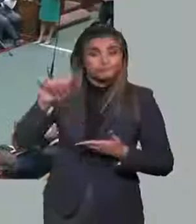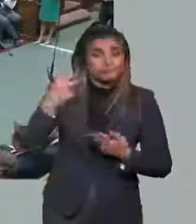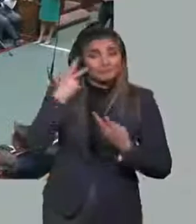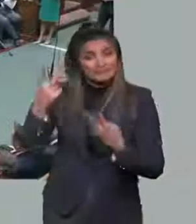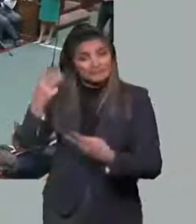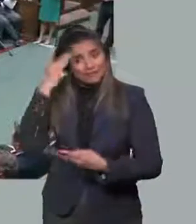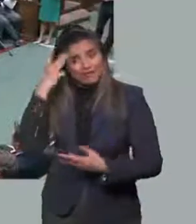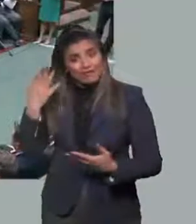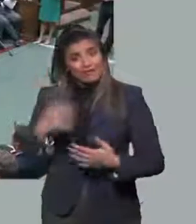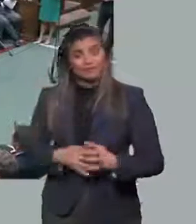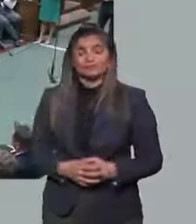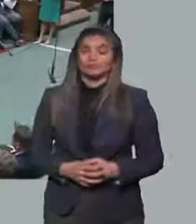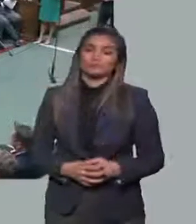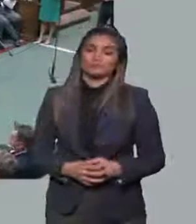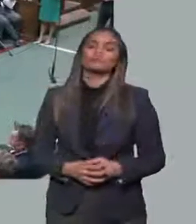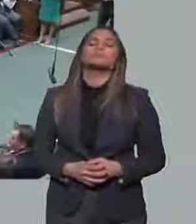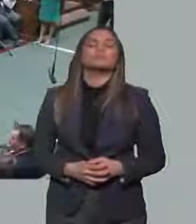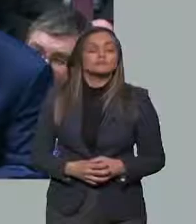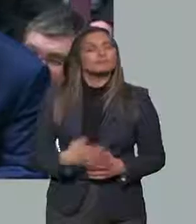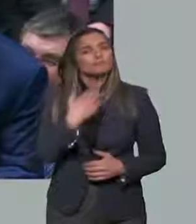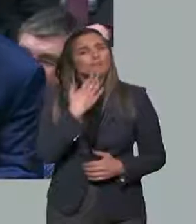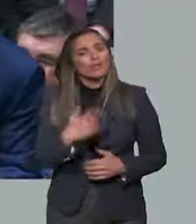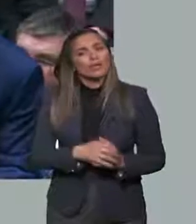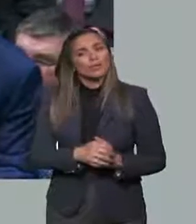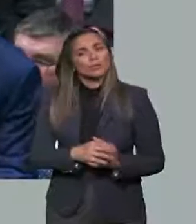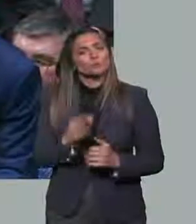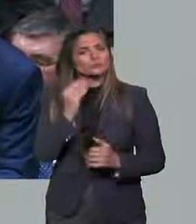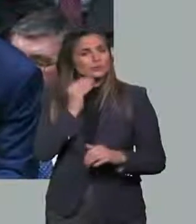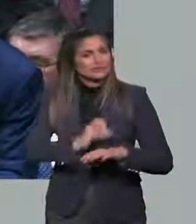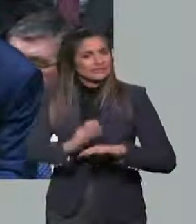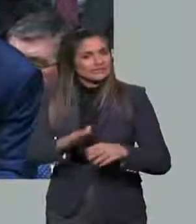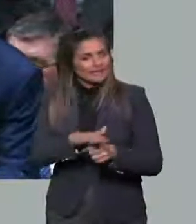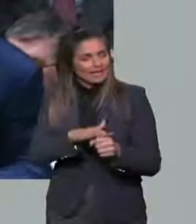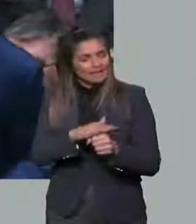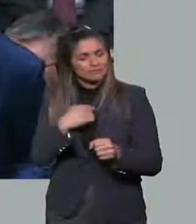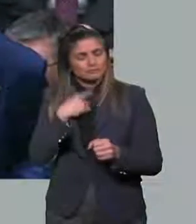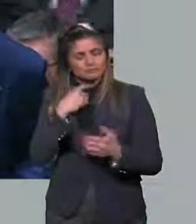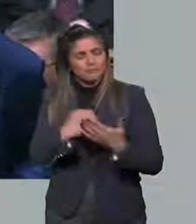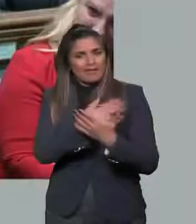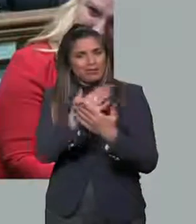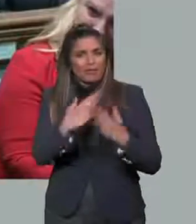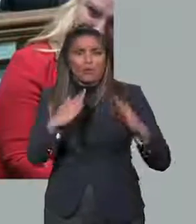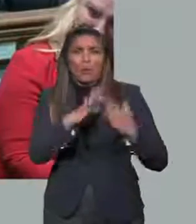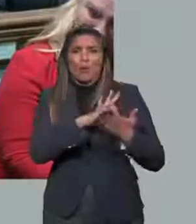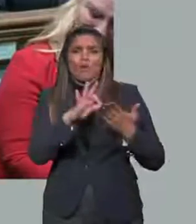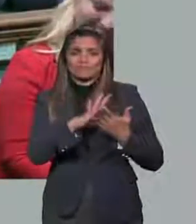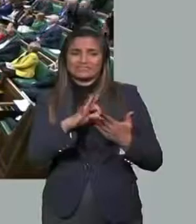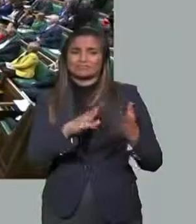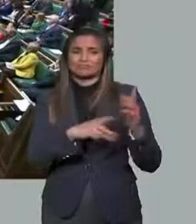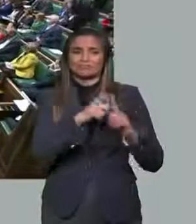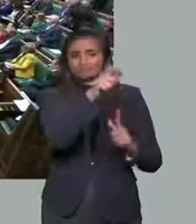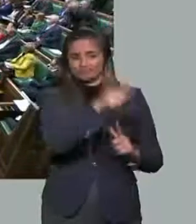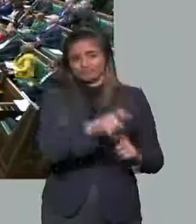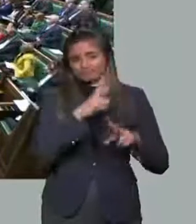Prime Minister. Can I thank the Honourable Lady for raising that case? It sounds very sensitive. I will make sure a Home Office Minister looks at it as a matter of urgency.